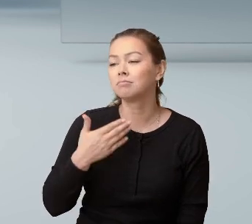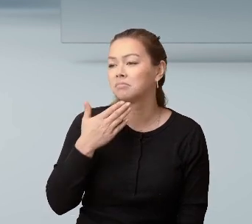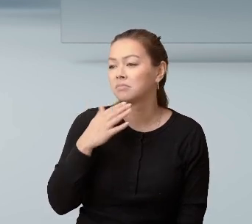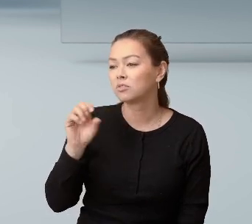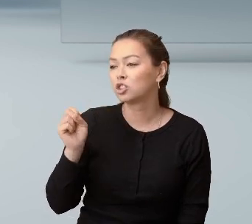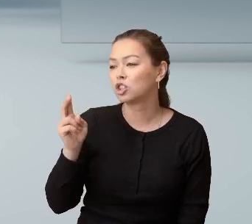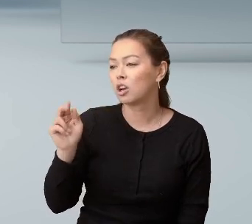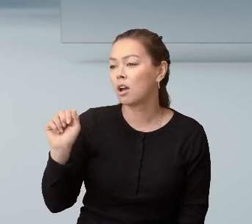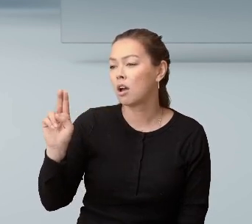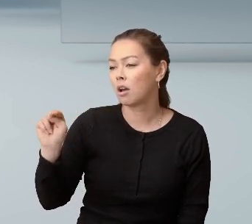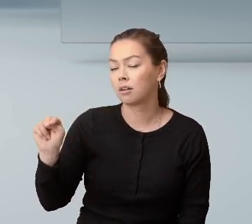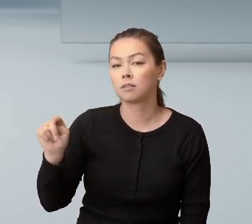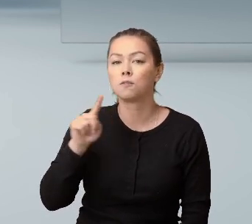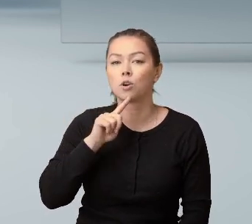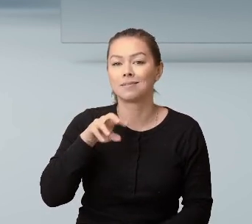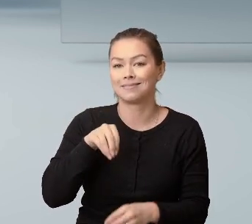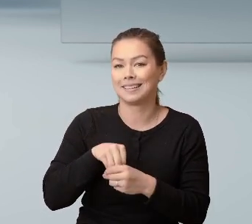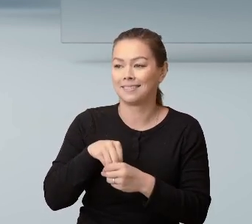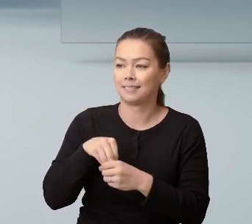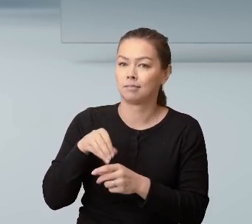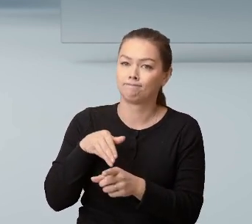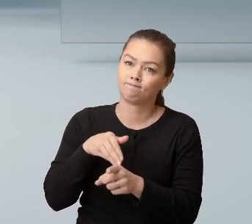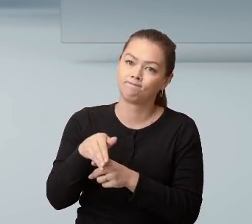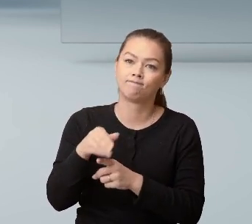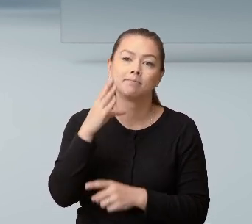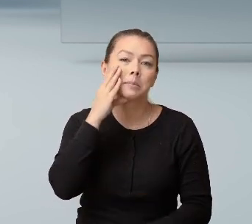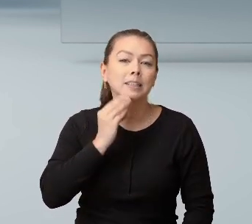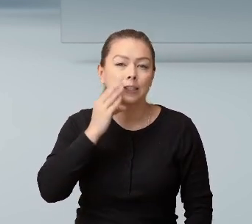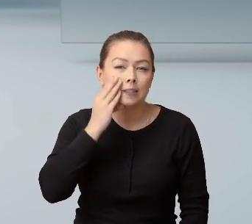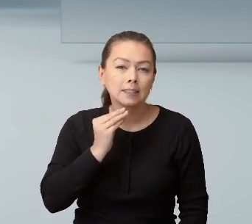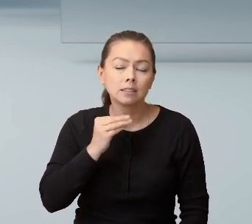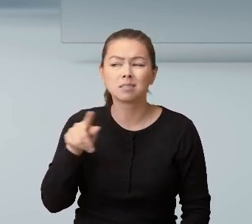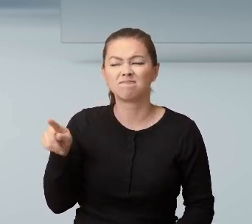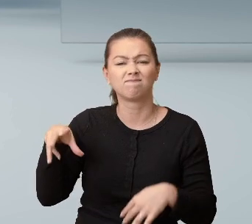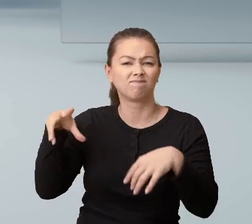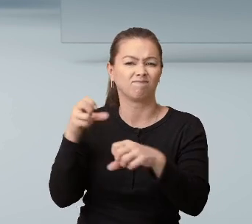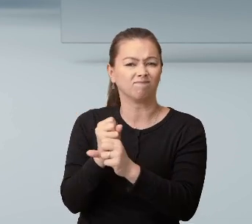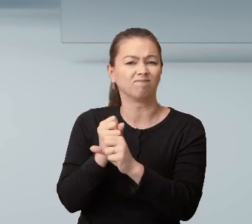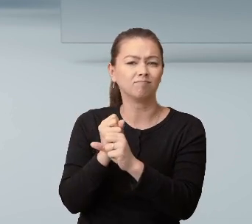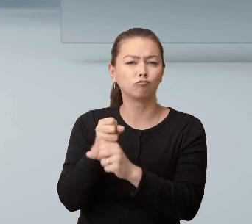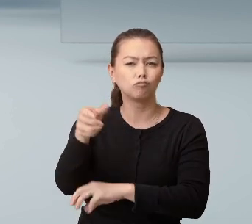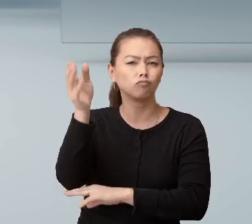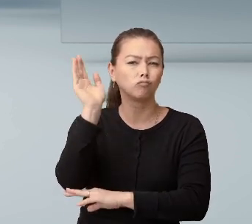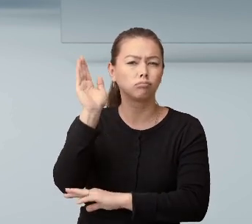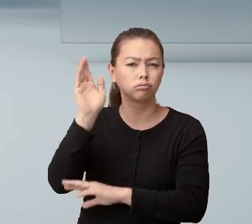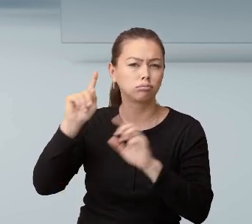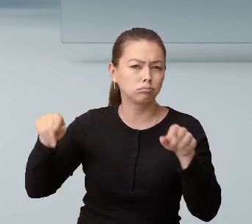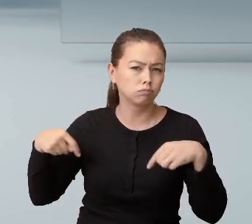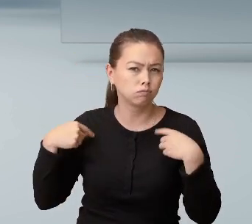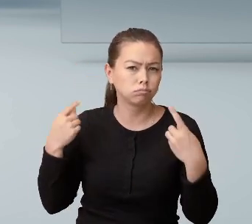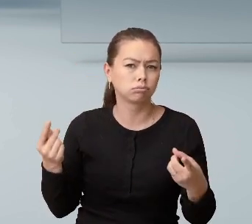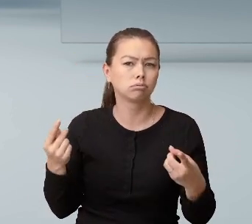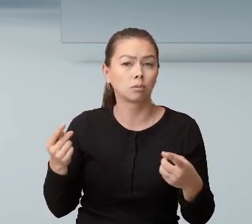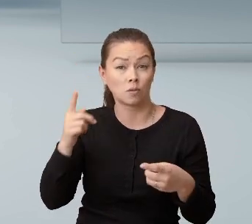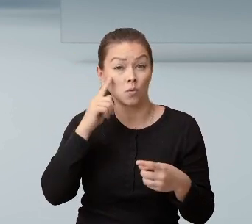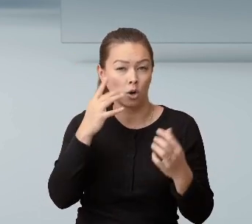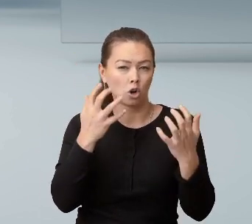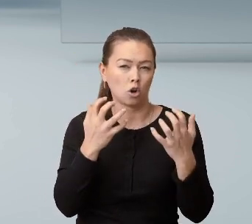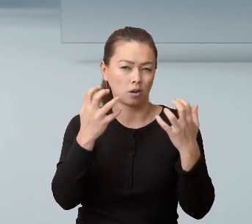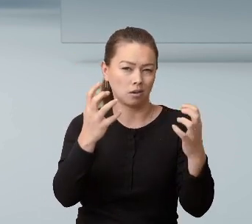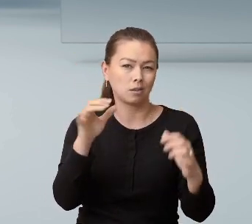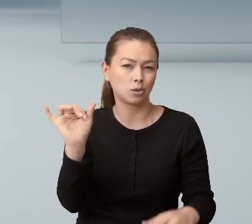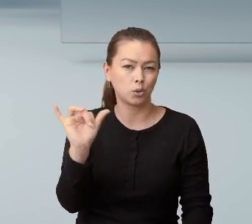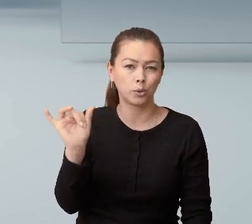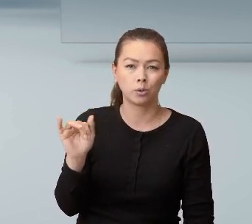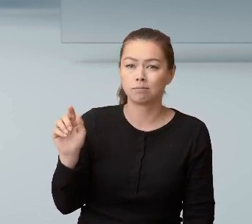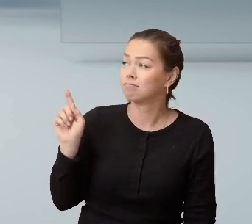So thank you, Sean, for your in the field experience. And just to summarize and make a note here for the